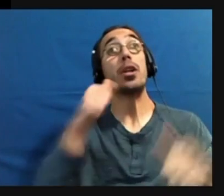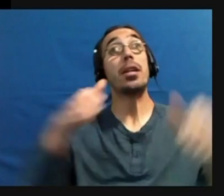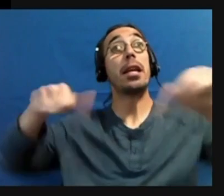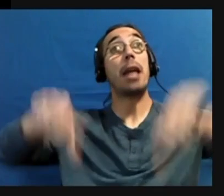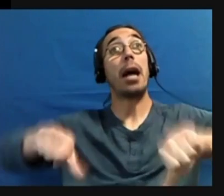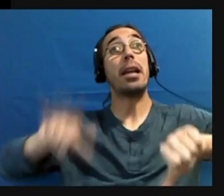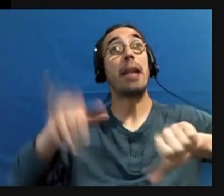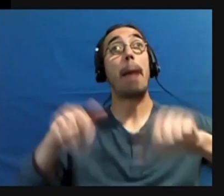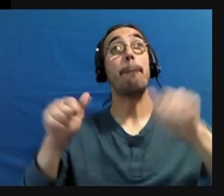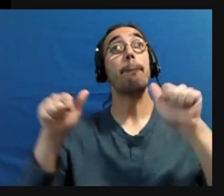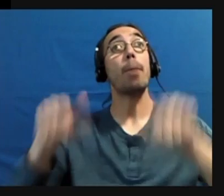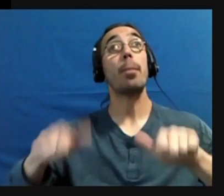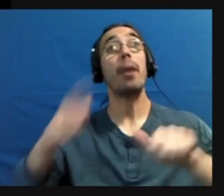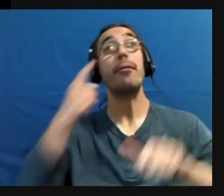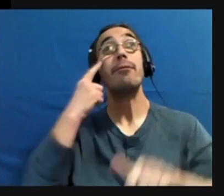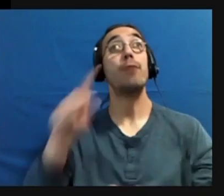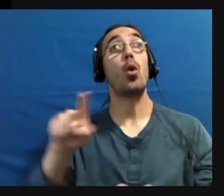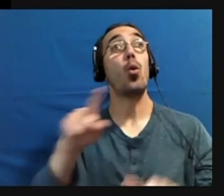ability for